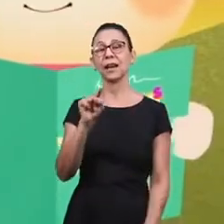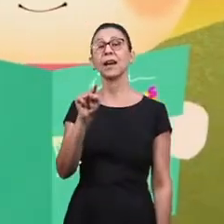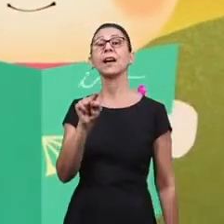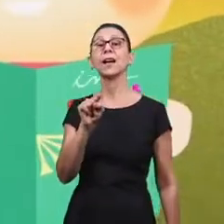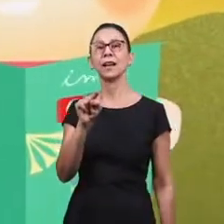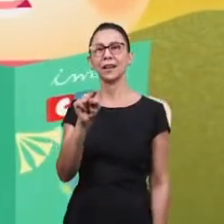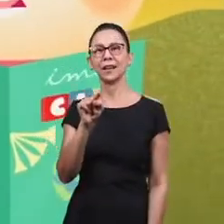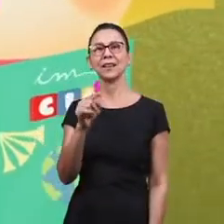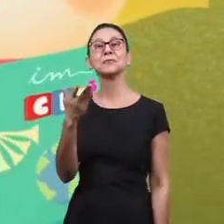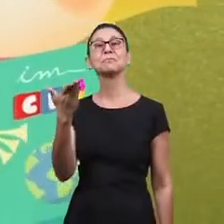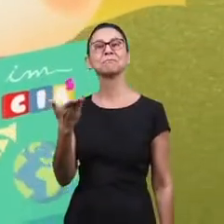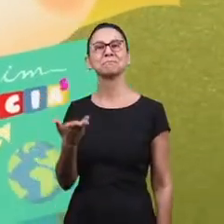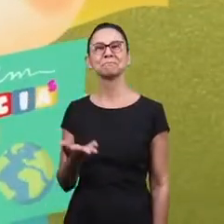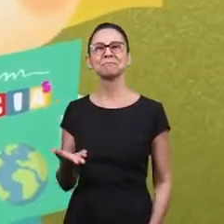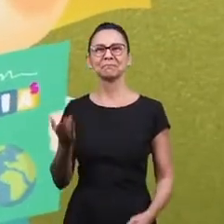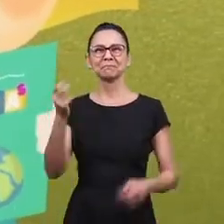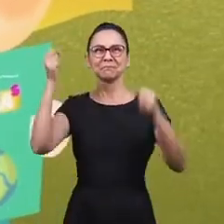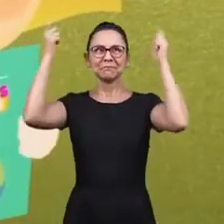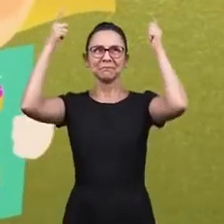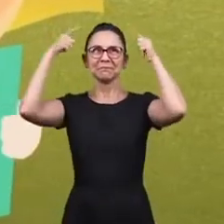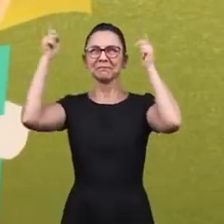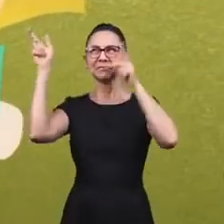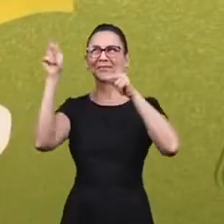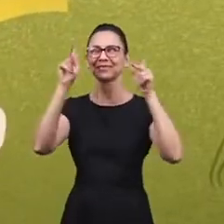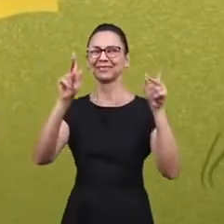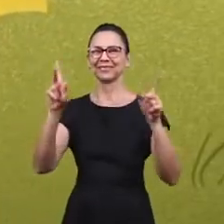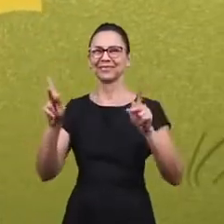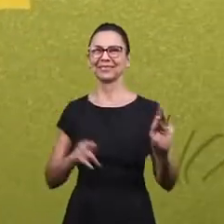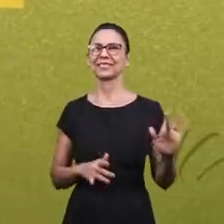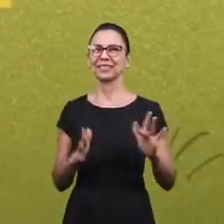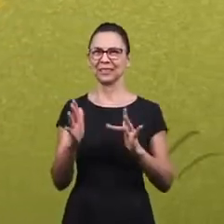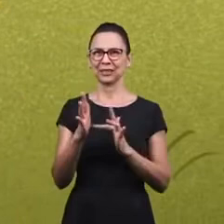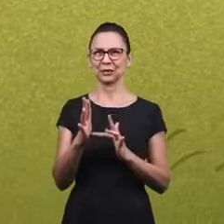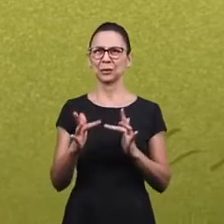Jesus is the Prince of Peace.